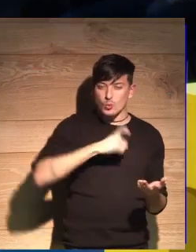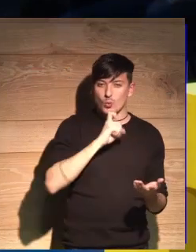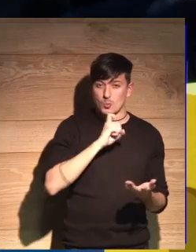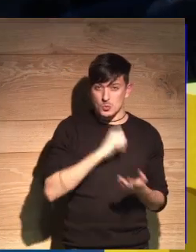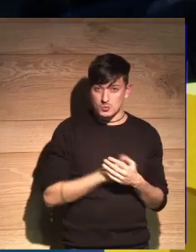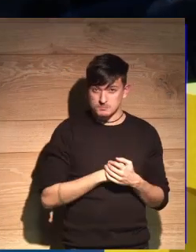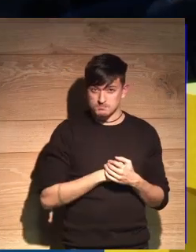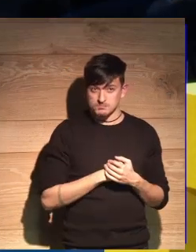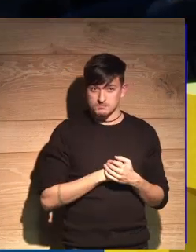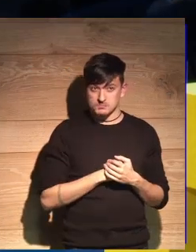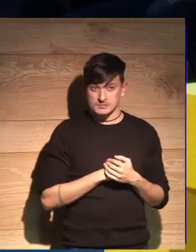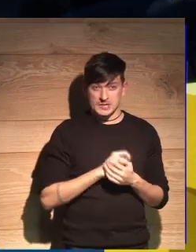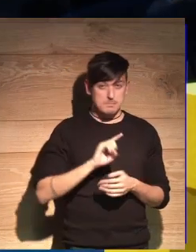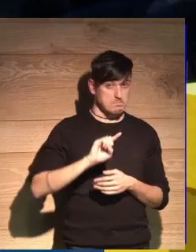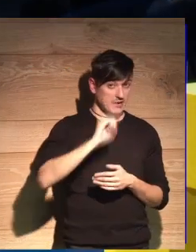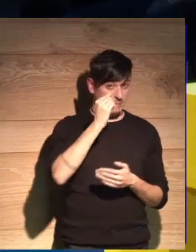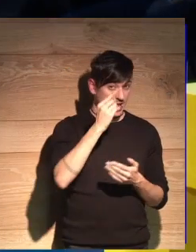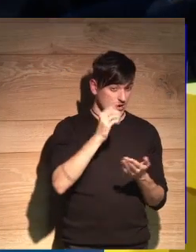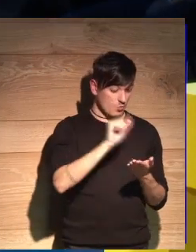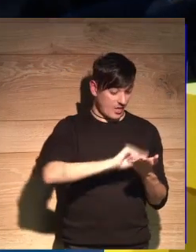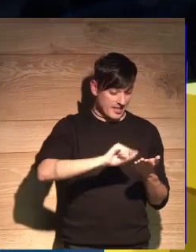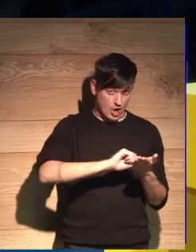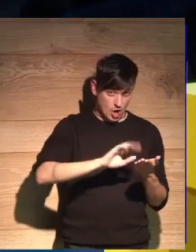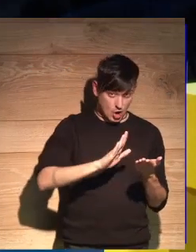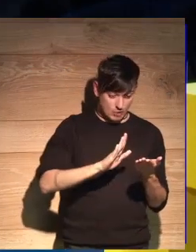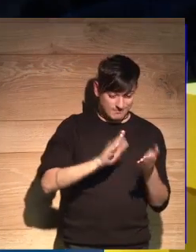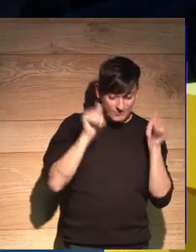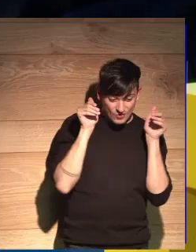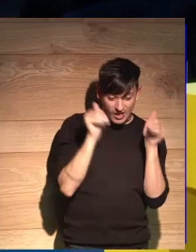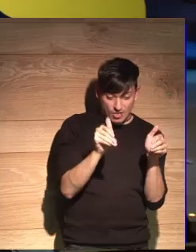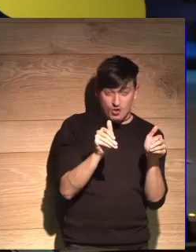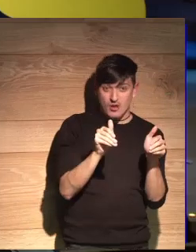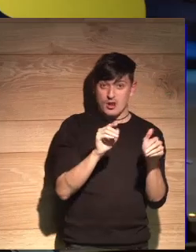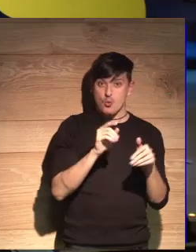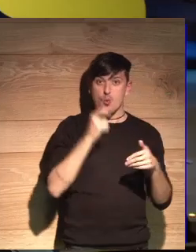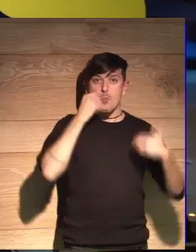future. That's the essence of Telos. The first notebook of this